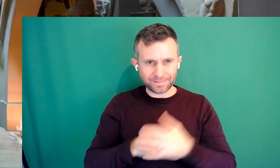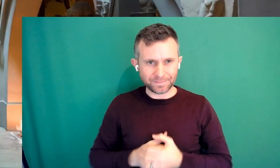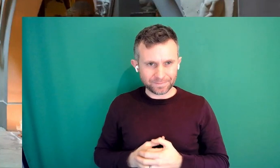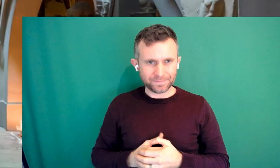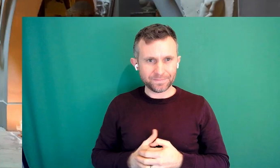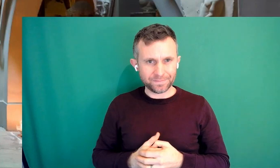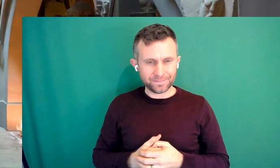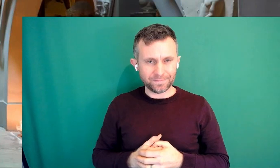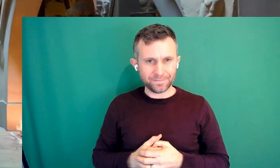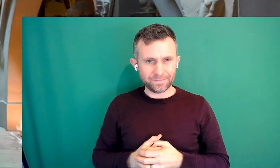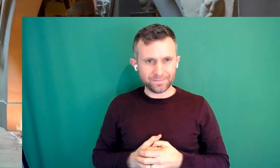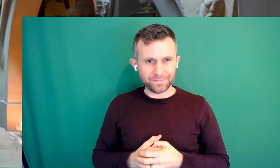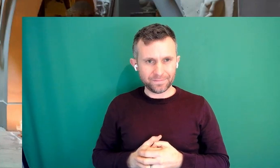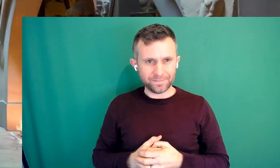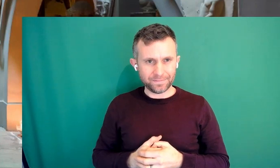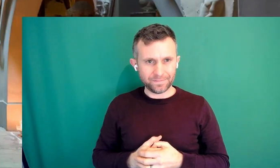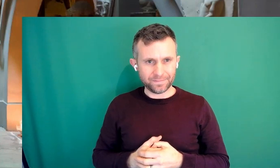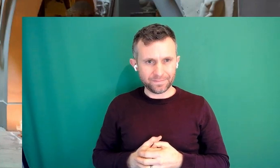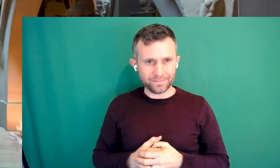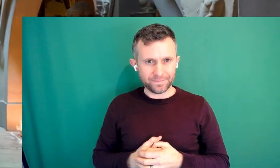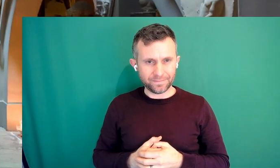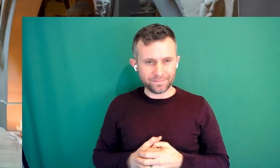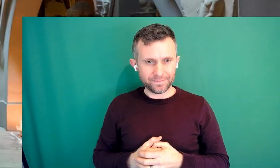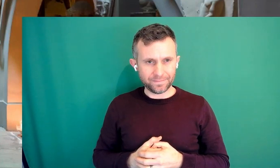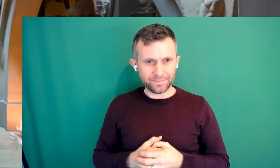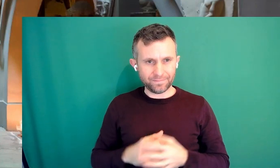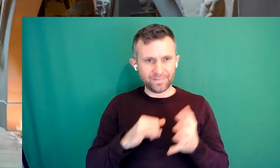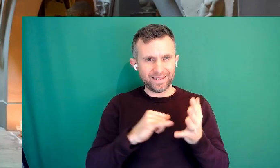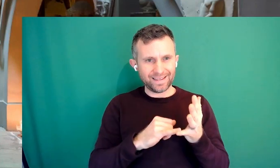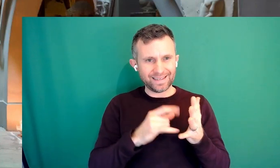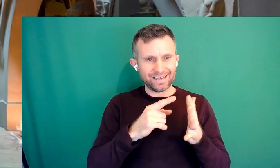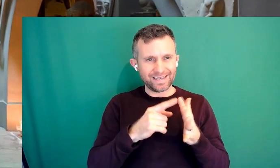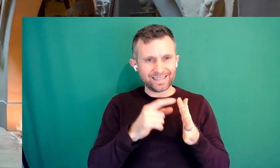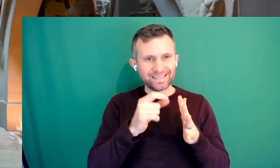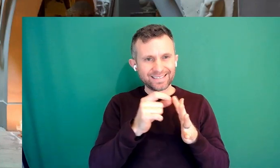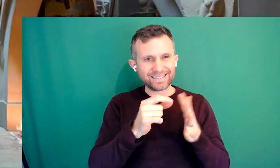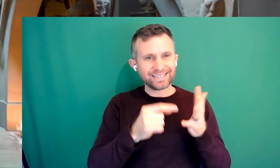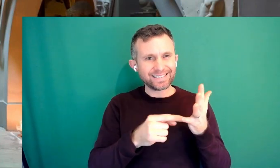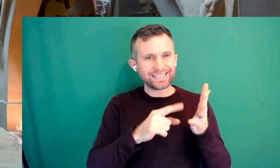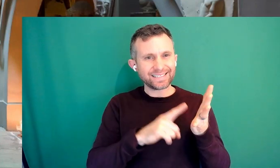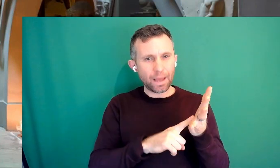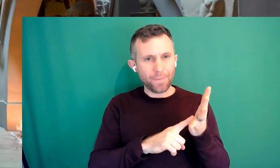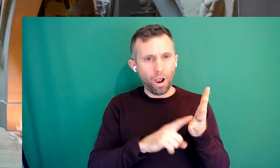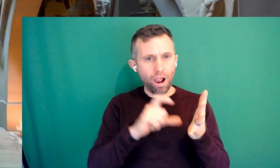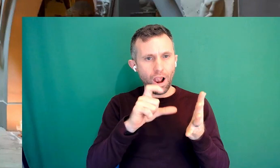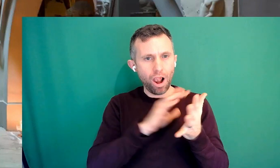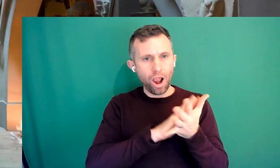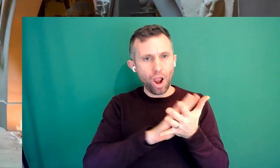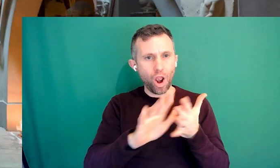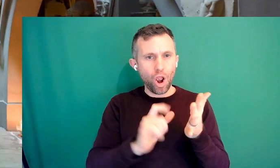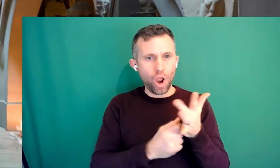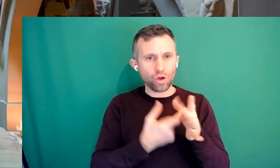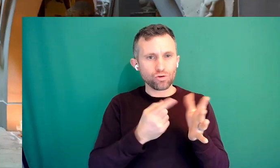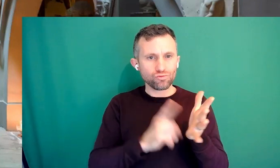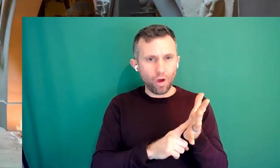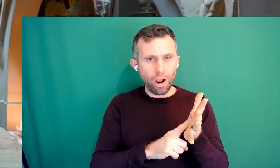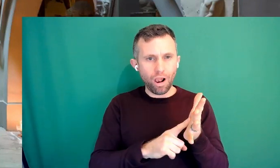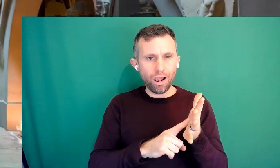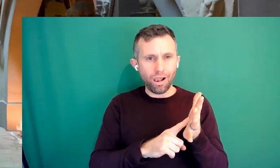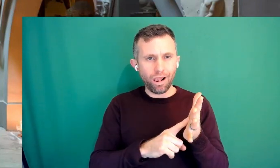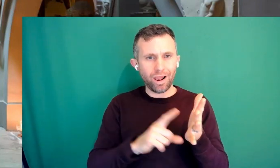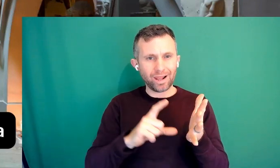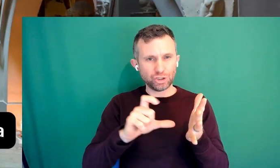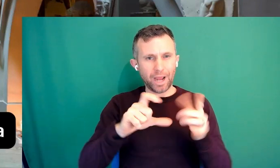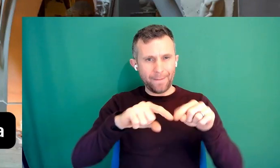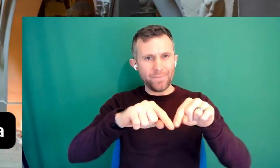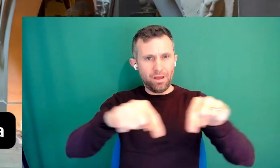in 1824, and after knocking down part of the wall to get it inside,